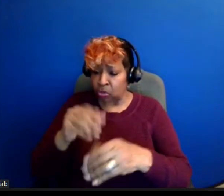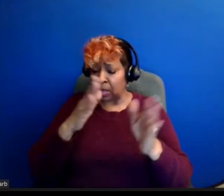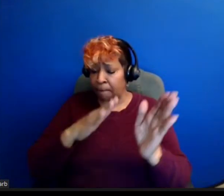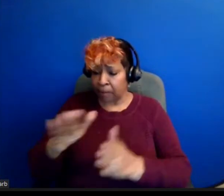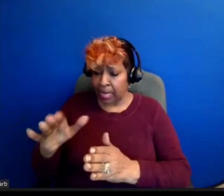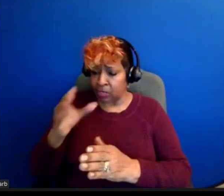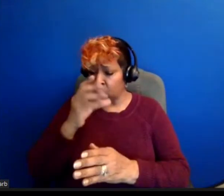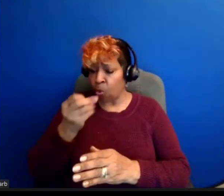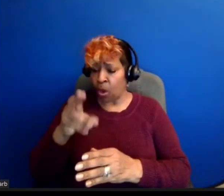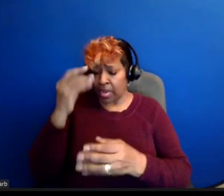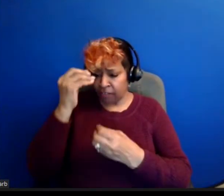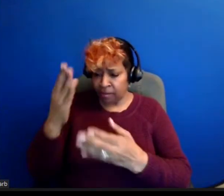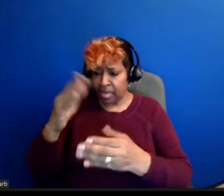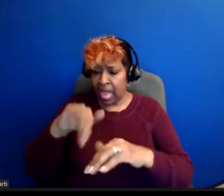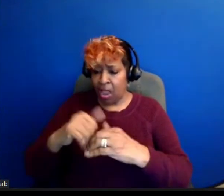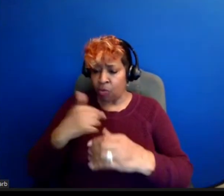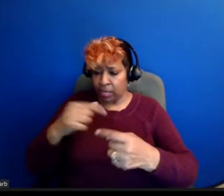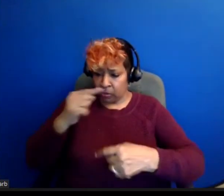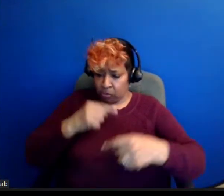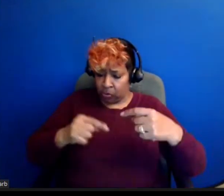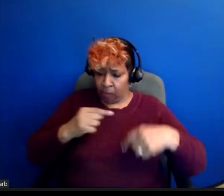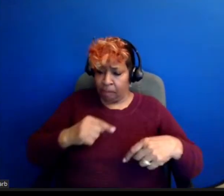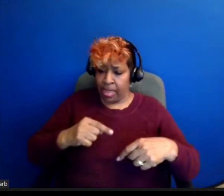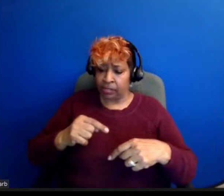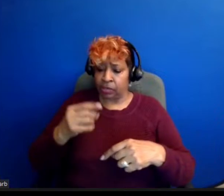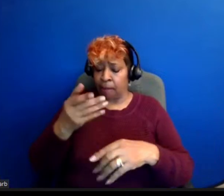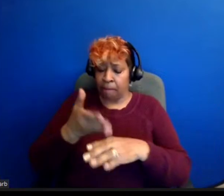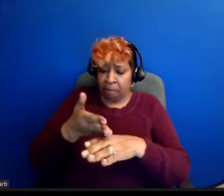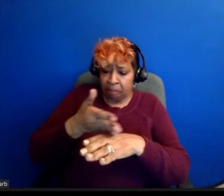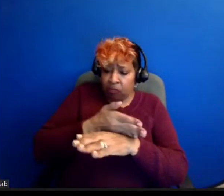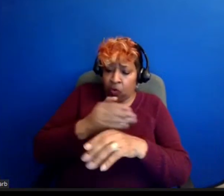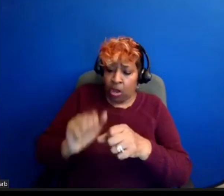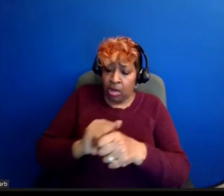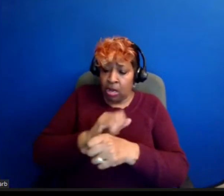we're going to get back to pre-COVID service levels and reliability.